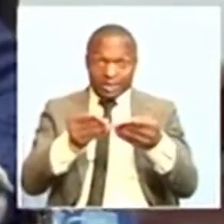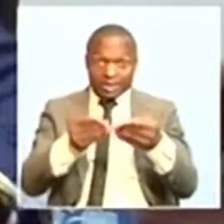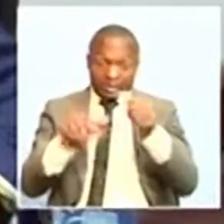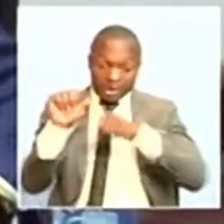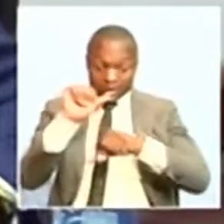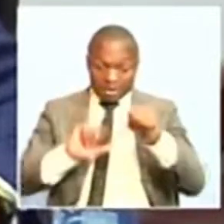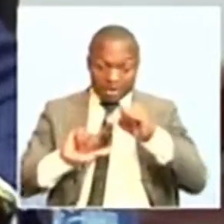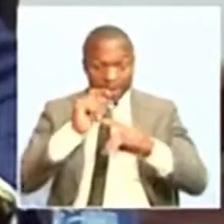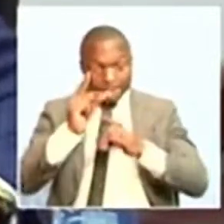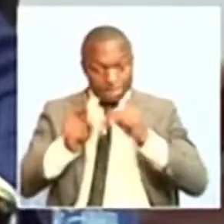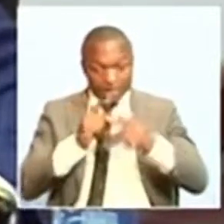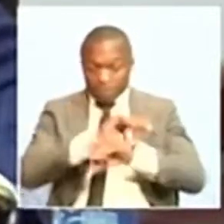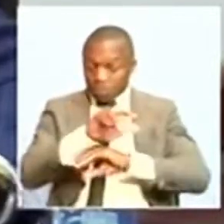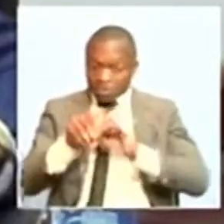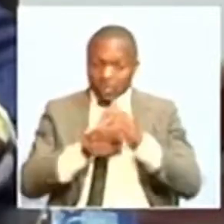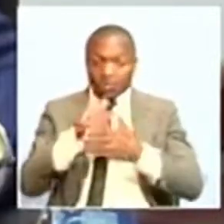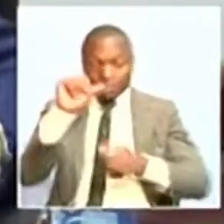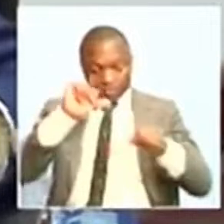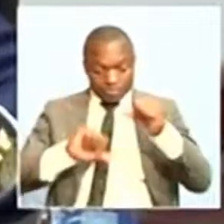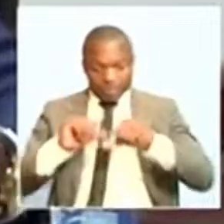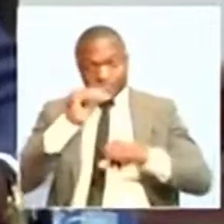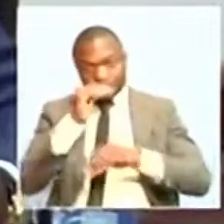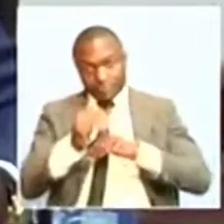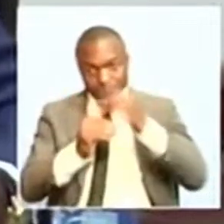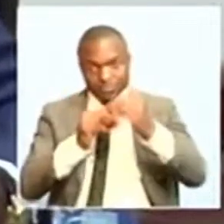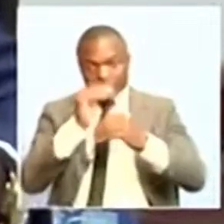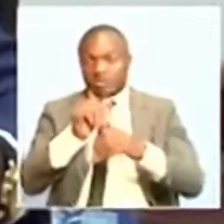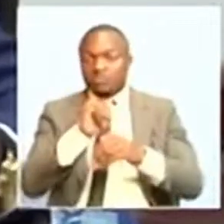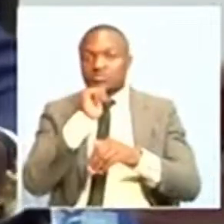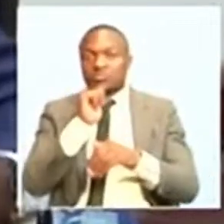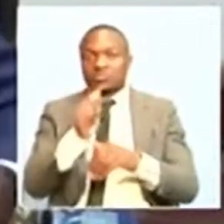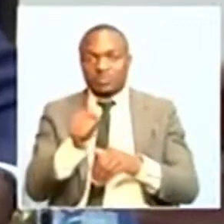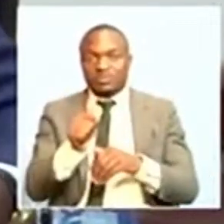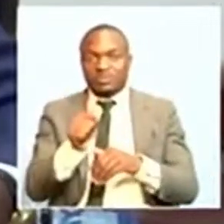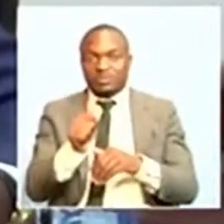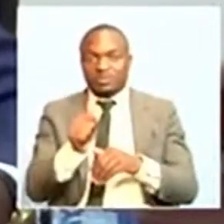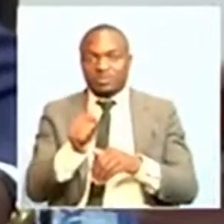all the audit protocols, they would not be liable. They should not be liable because their